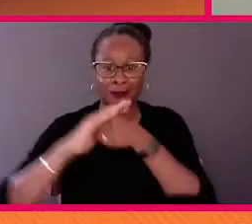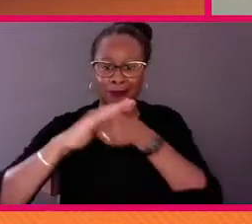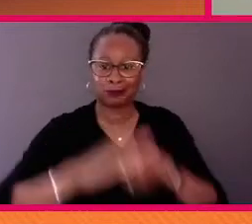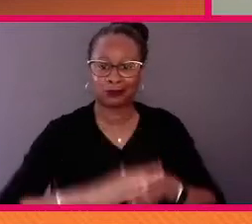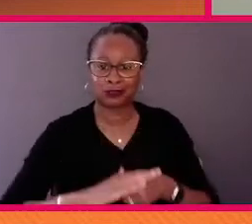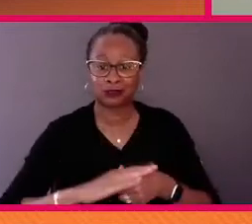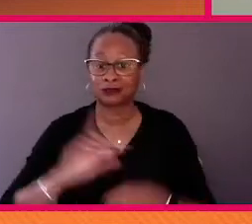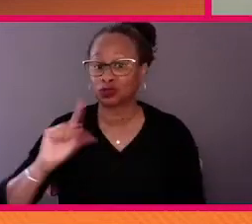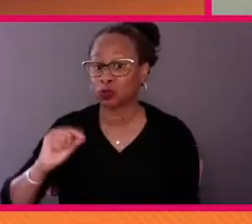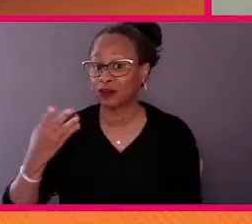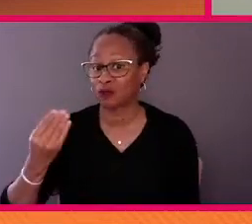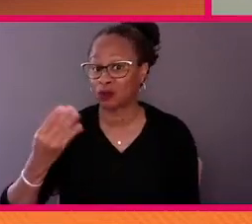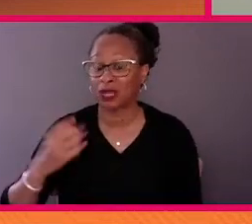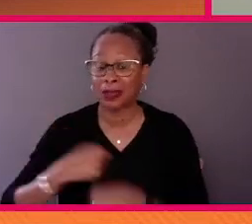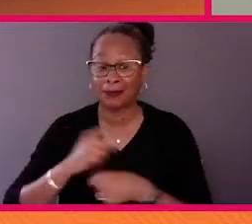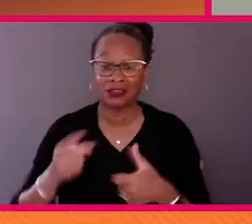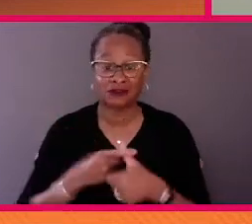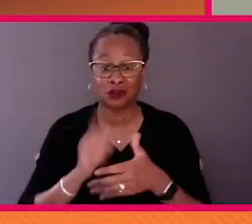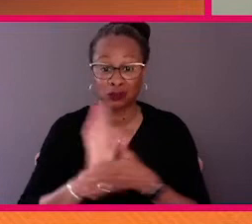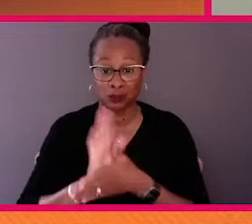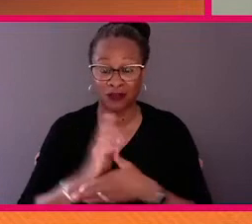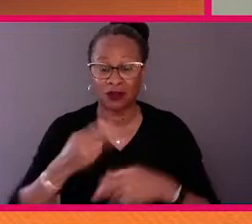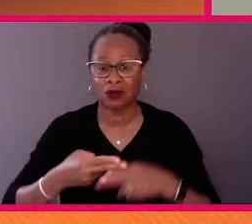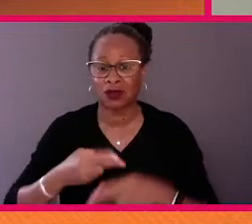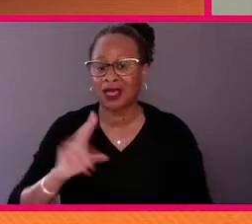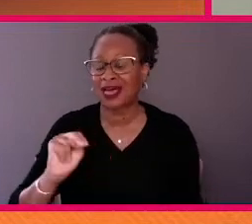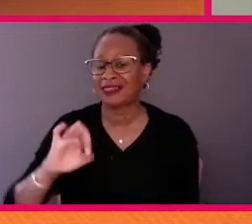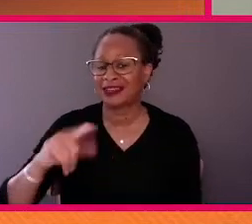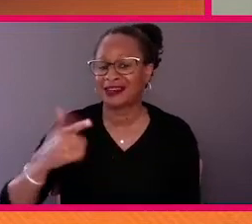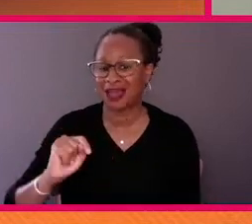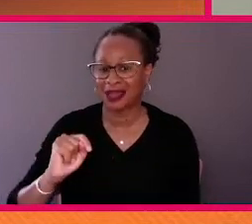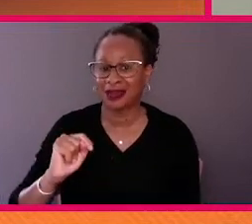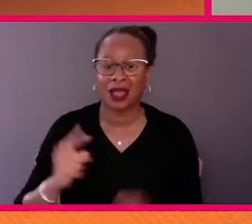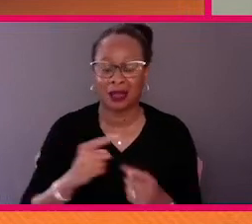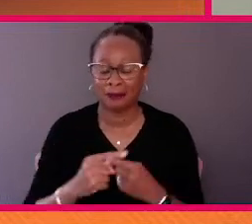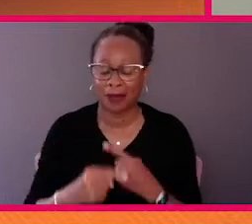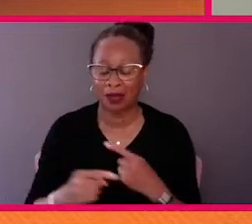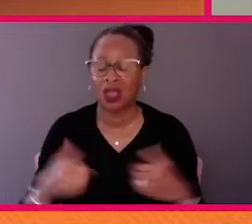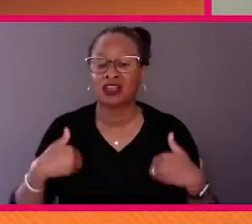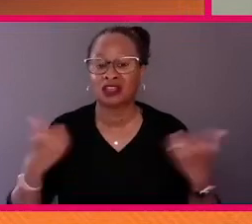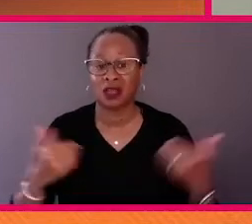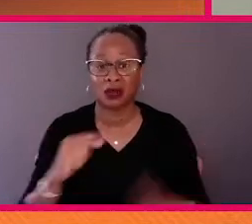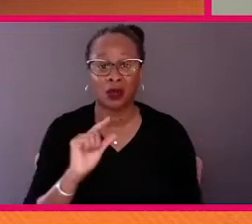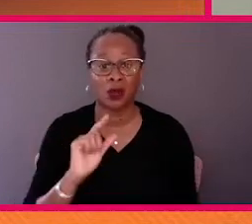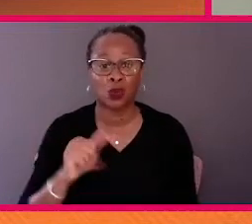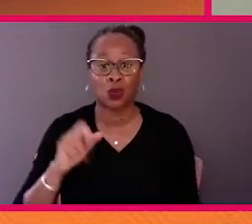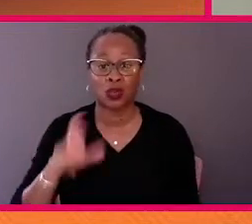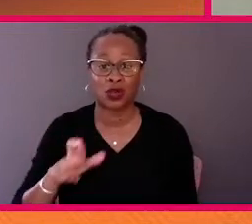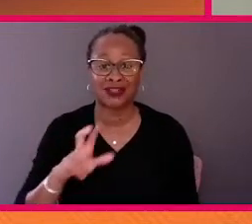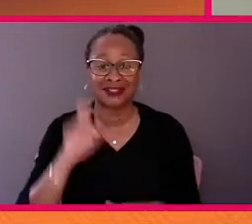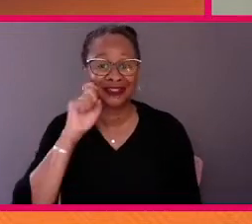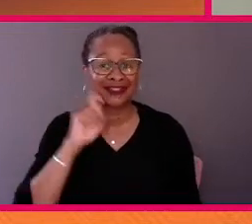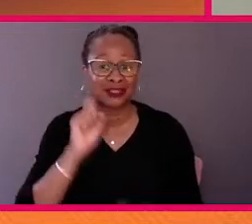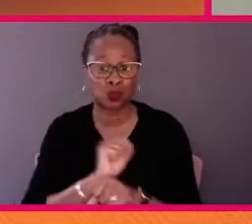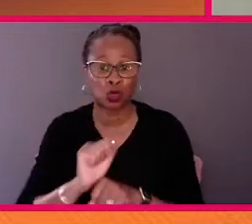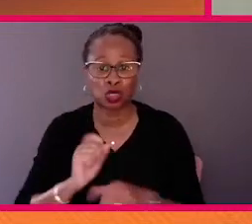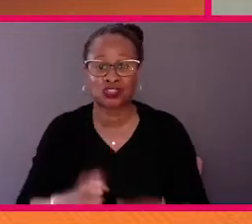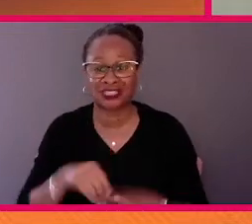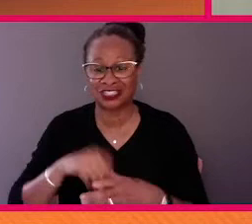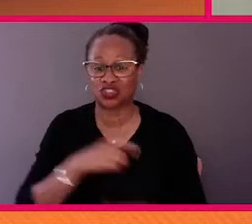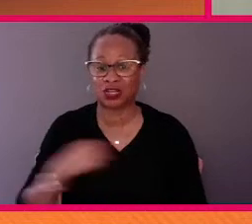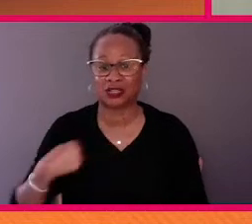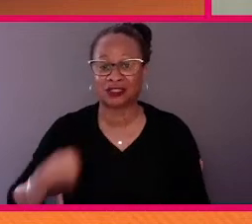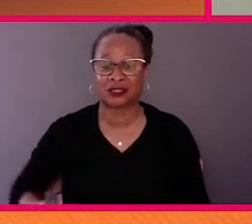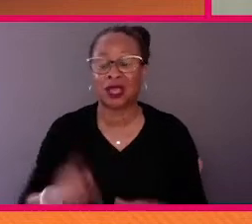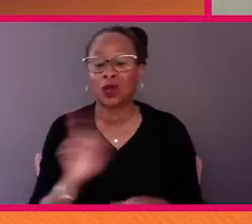2014, Hao made his first feature, The Night, about young queer sex workers in China. Premiering at the Berlin Ale, The Night